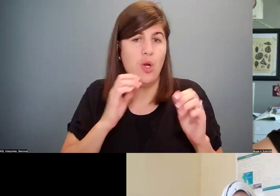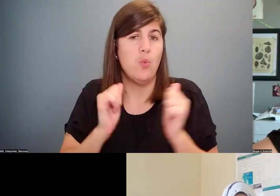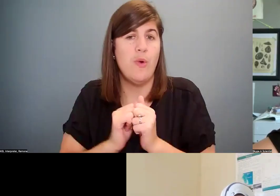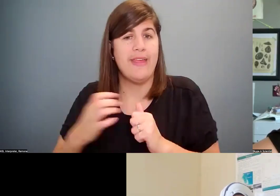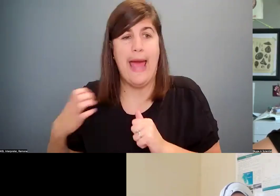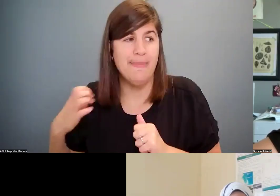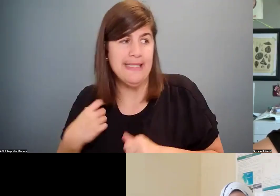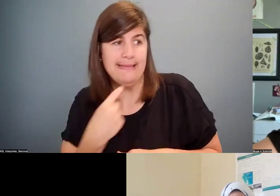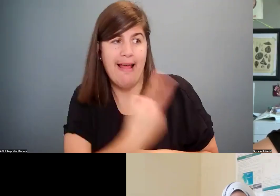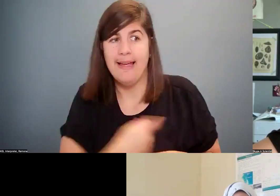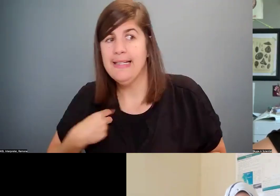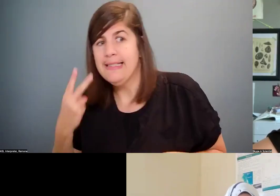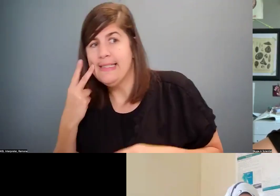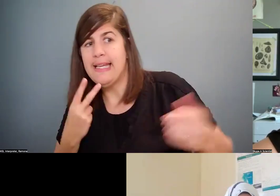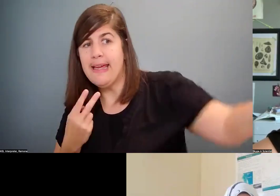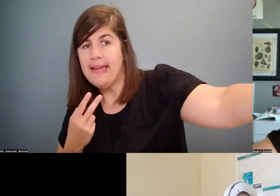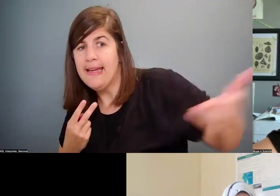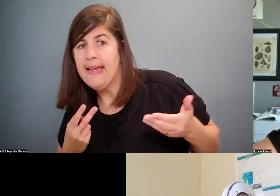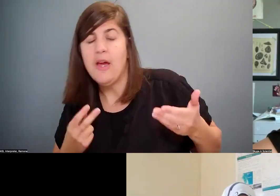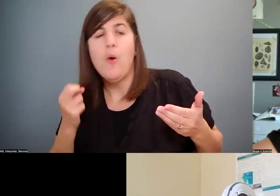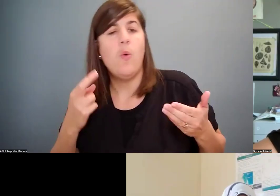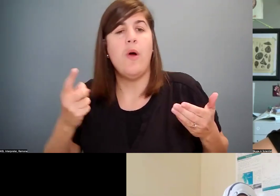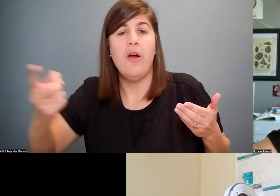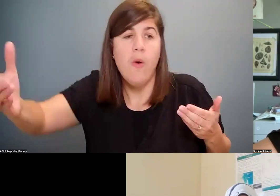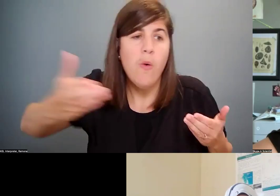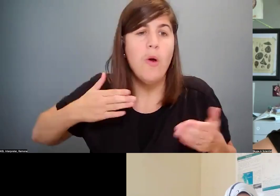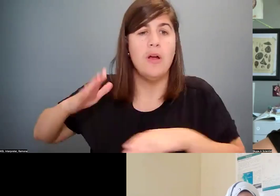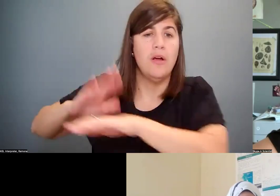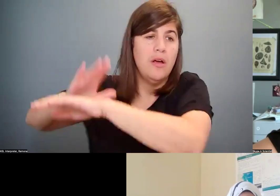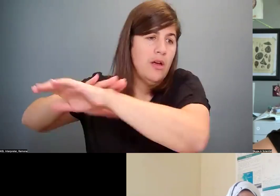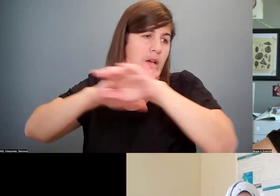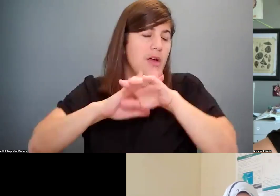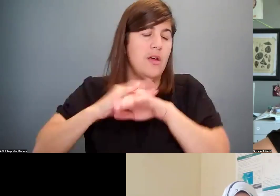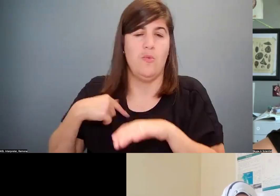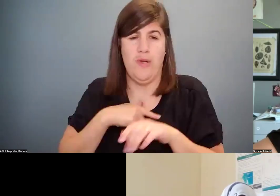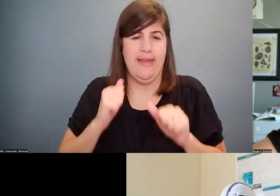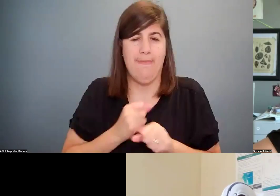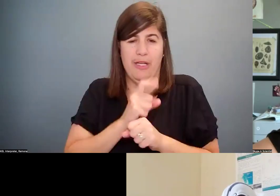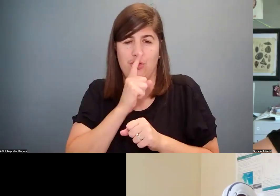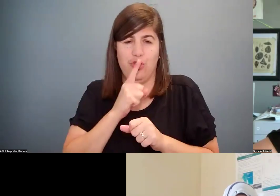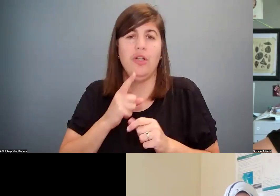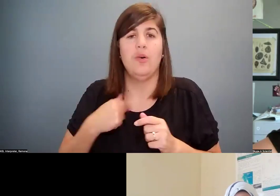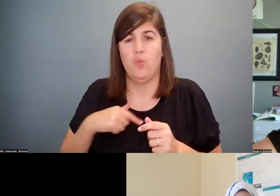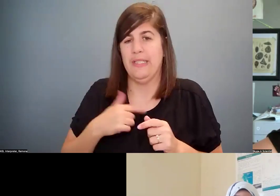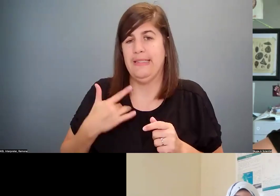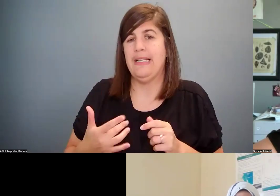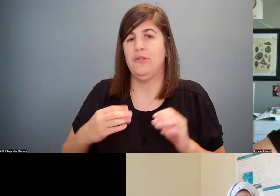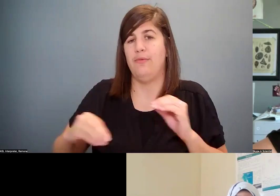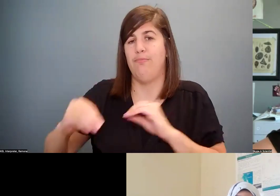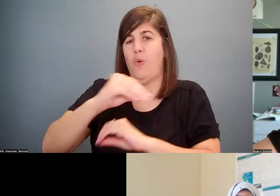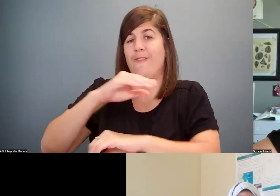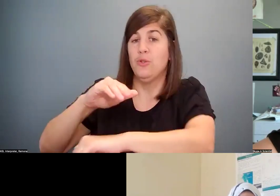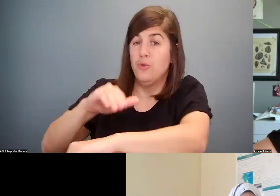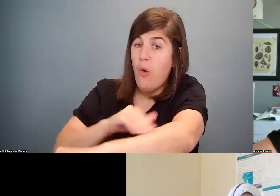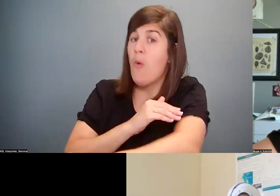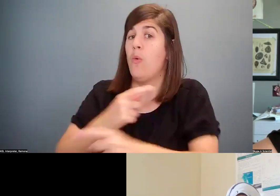telling them what we see so that we can navigate safely around all the animals. And we tend to move very, very slowly around animals.